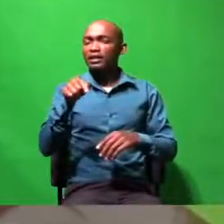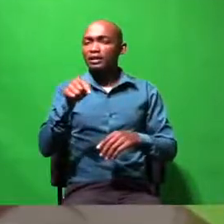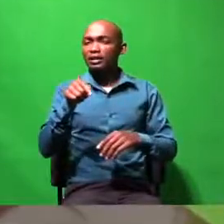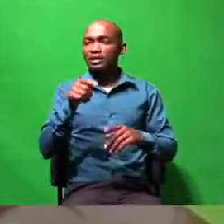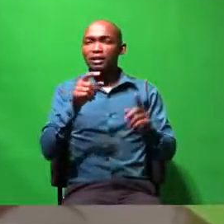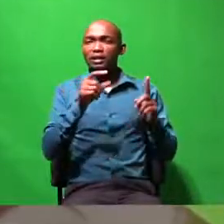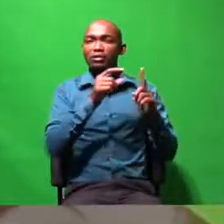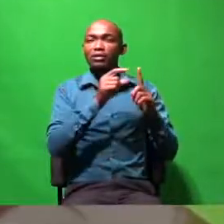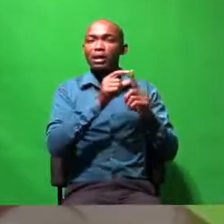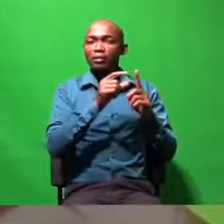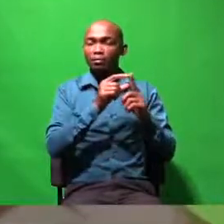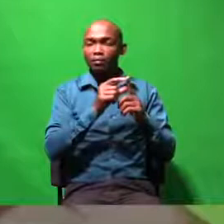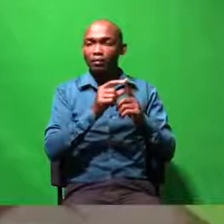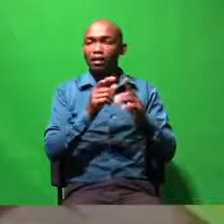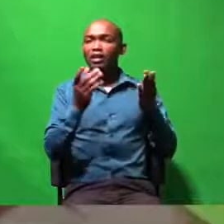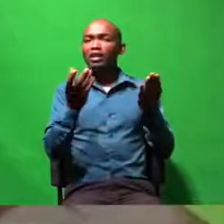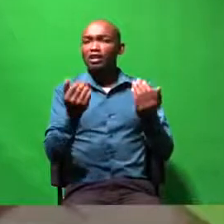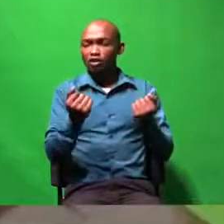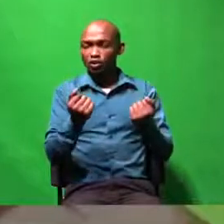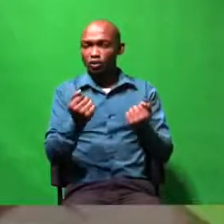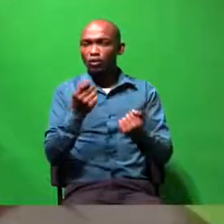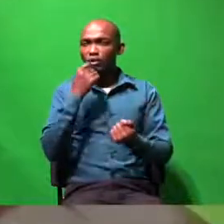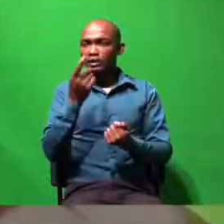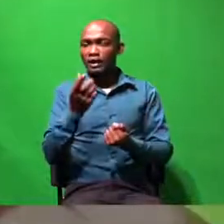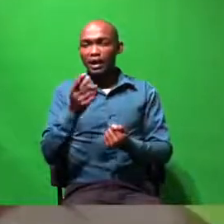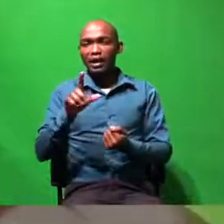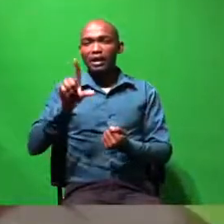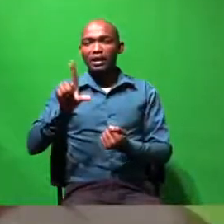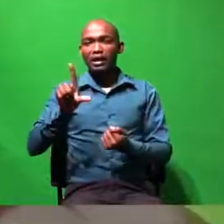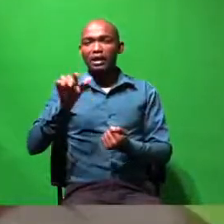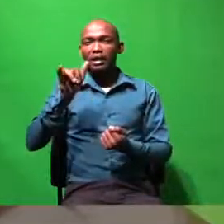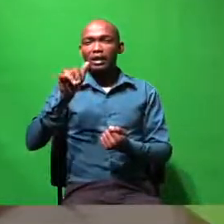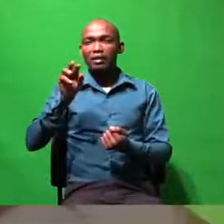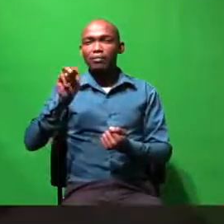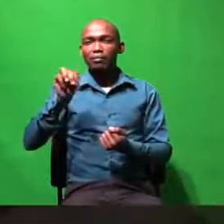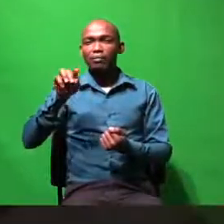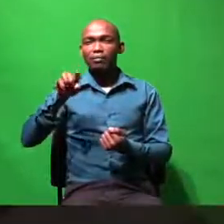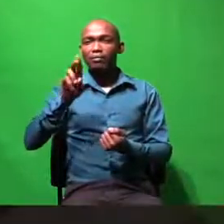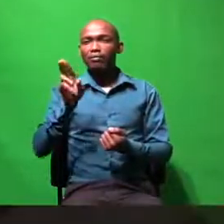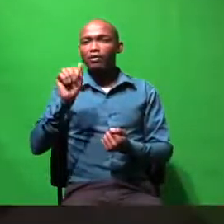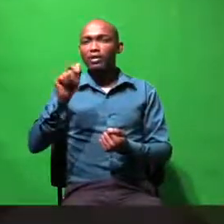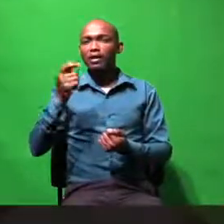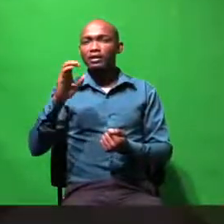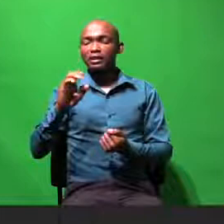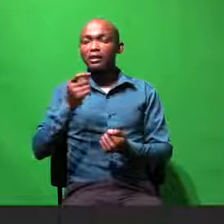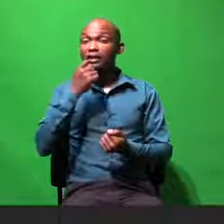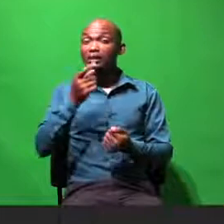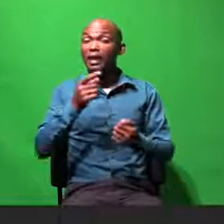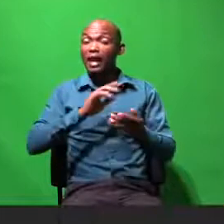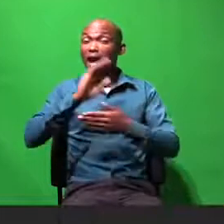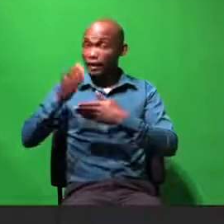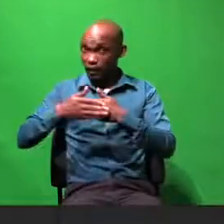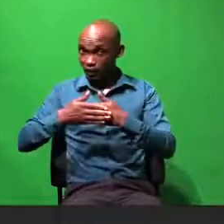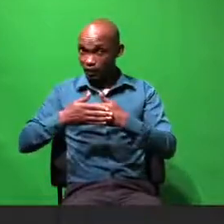trying, can you say please lymphatic system? Again,